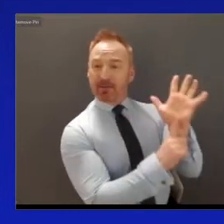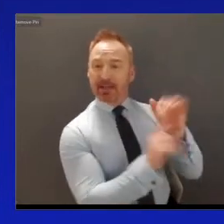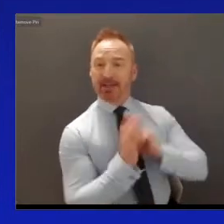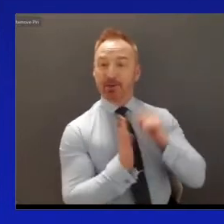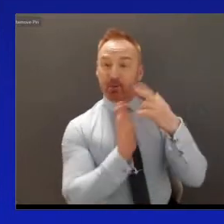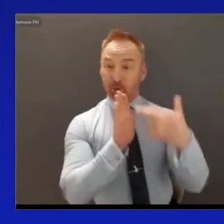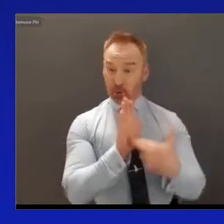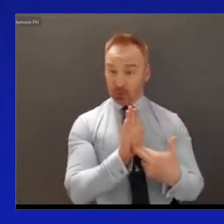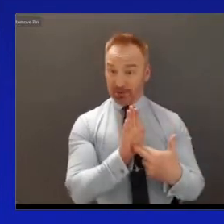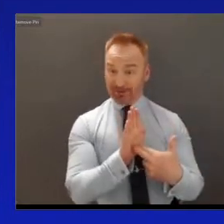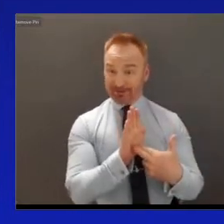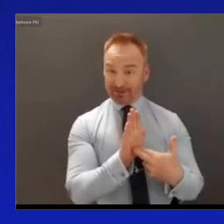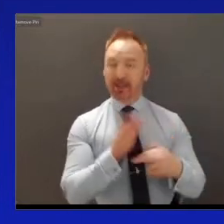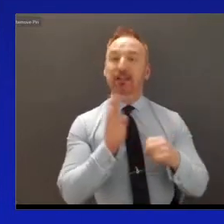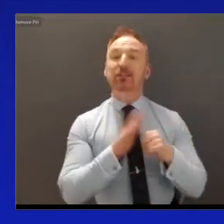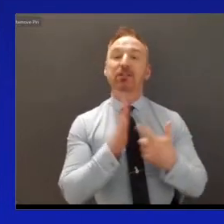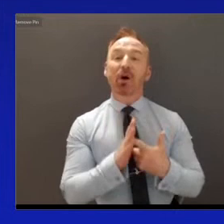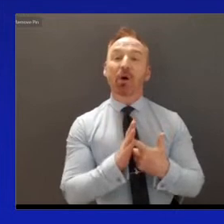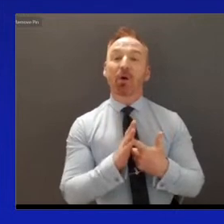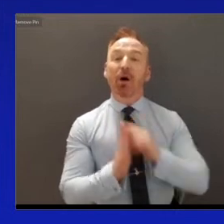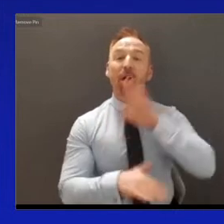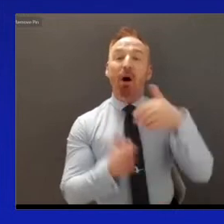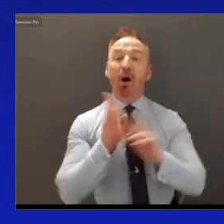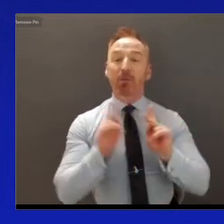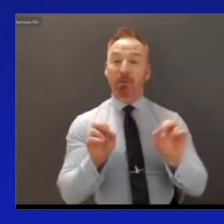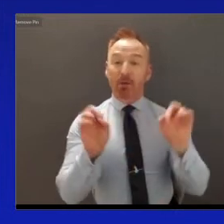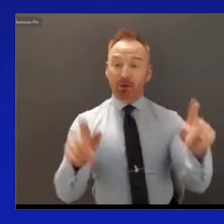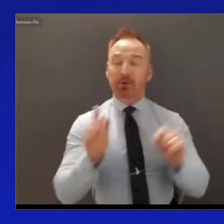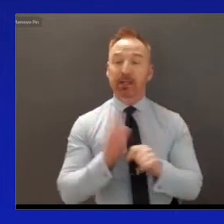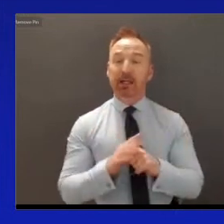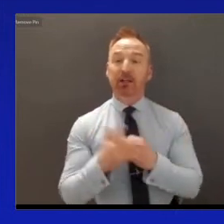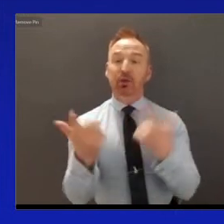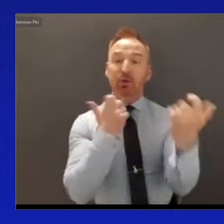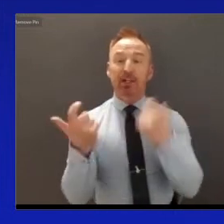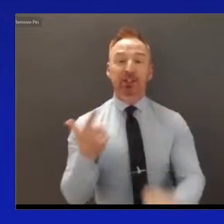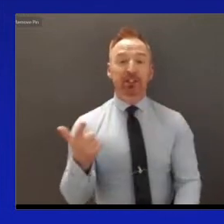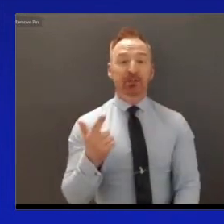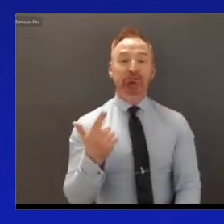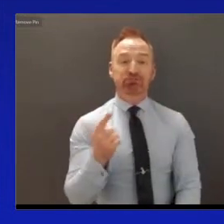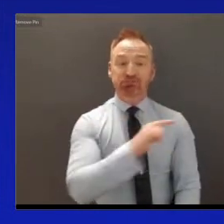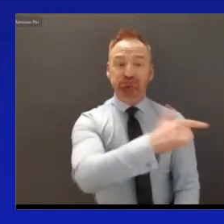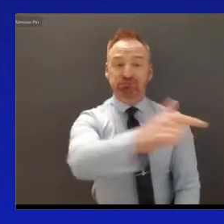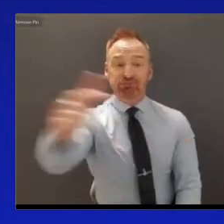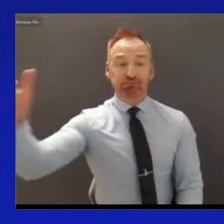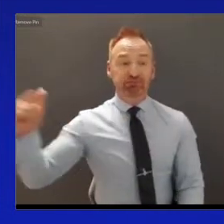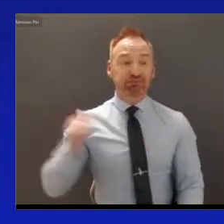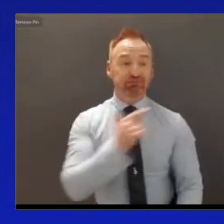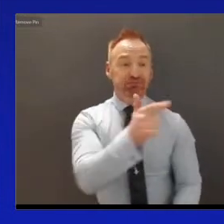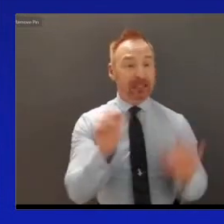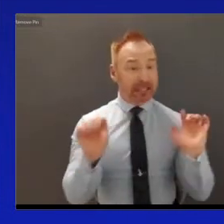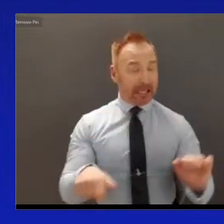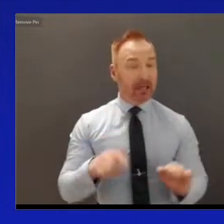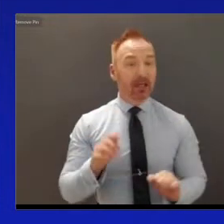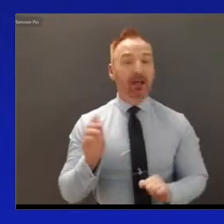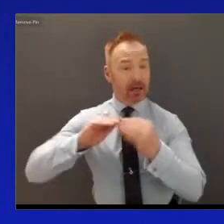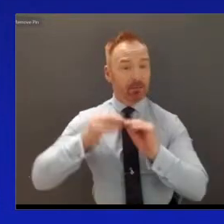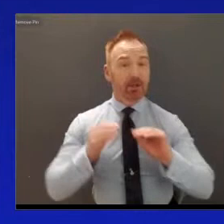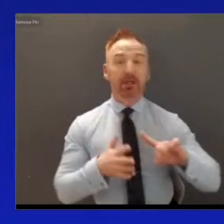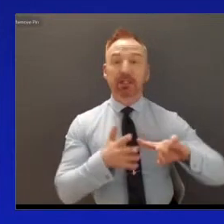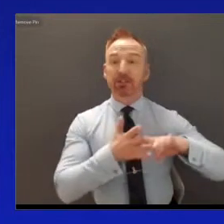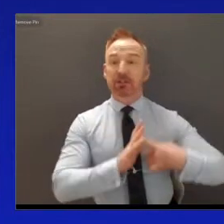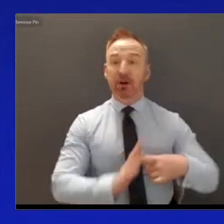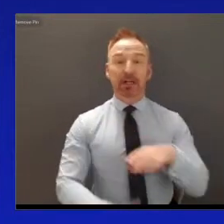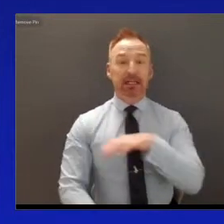that everybody has an opportunity to ask questions. And we'll go in order of Ward,